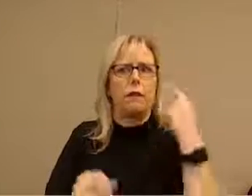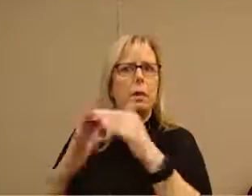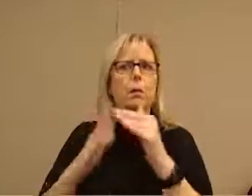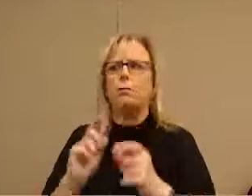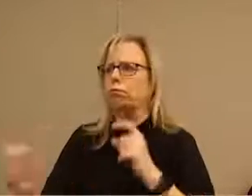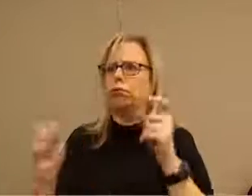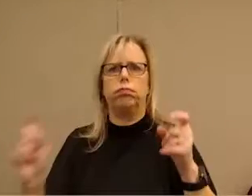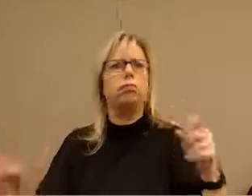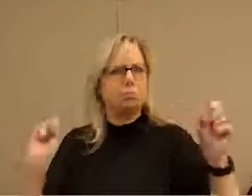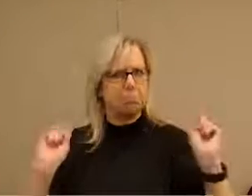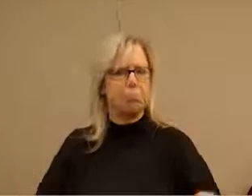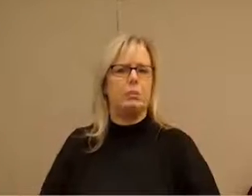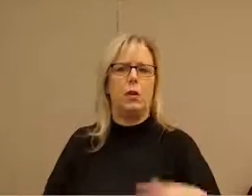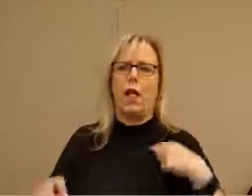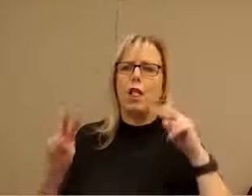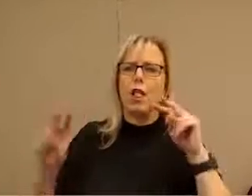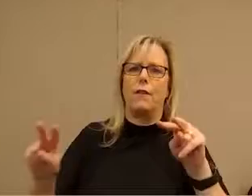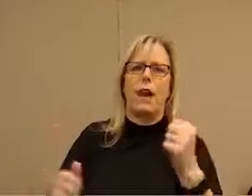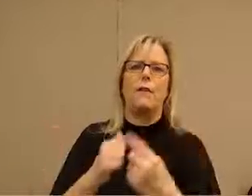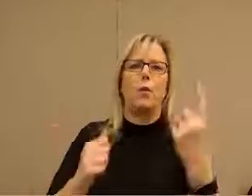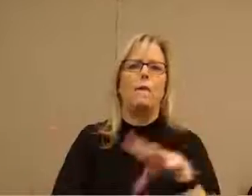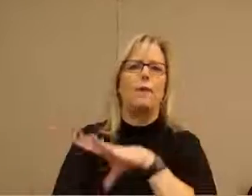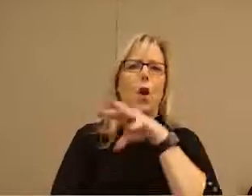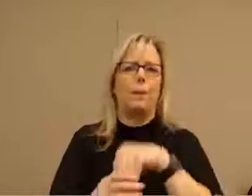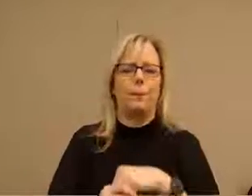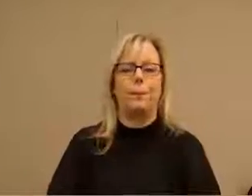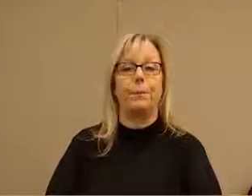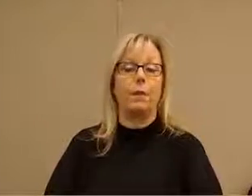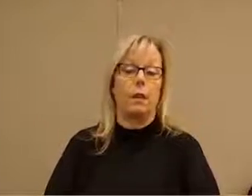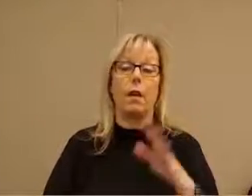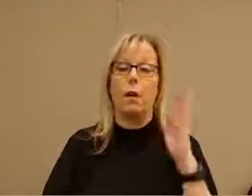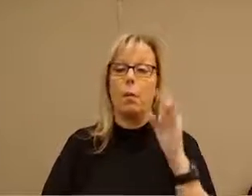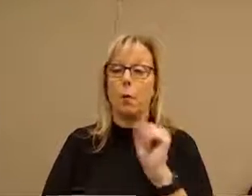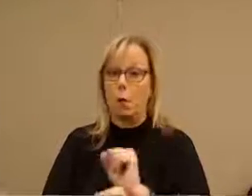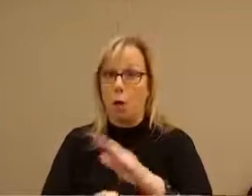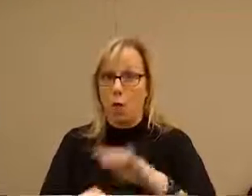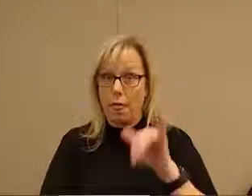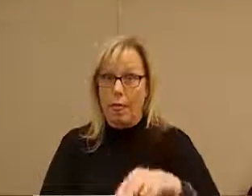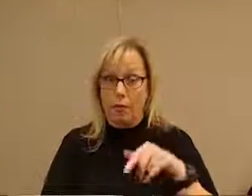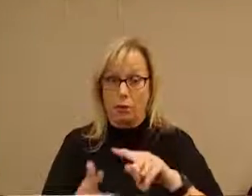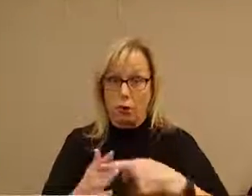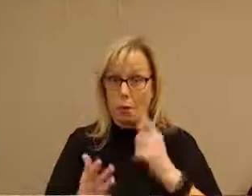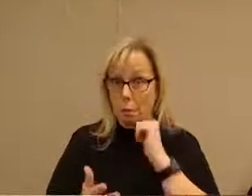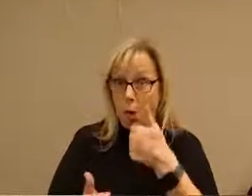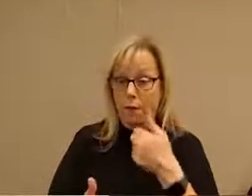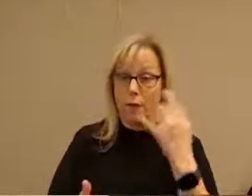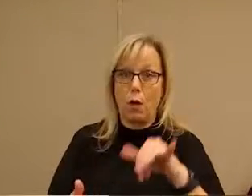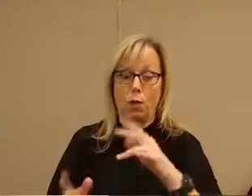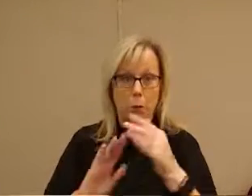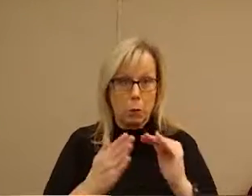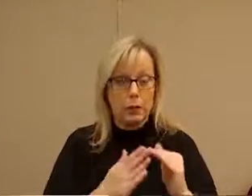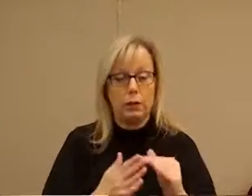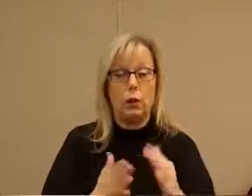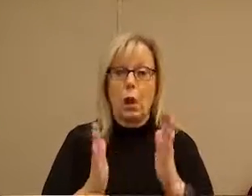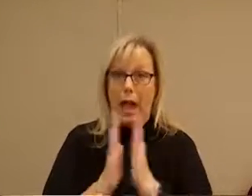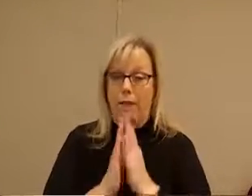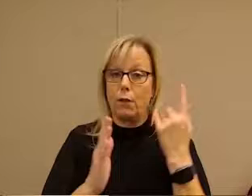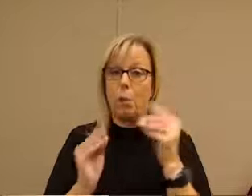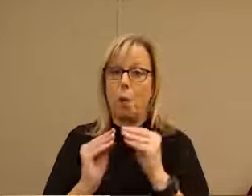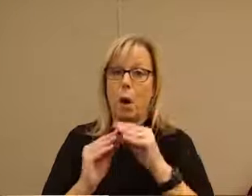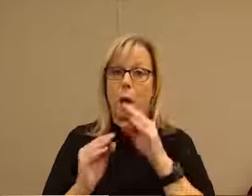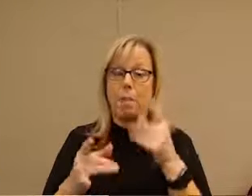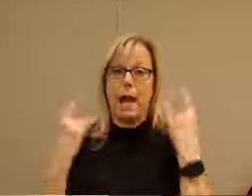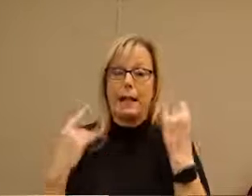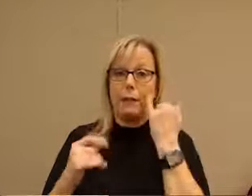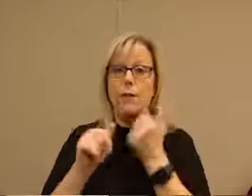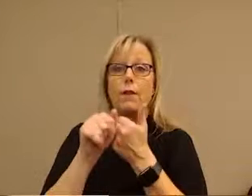so we're looking forward to everybody participating. Right, so we'll be working on that starting tomorrow for those communities. And if you're following